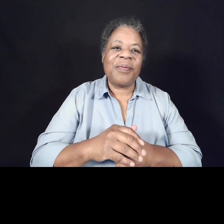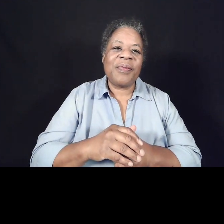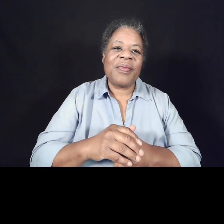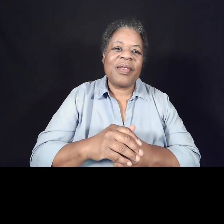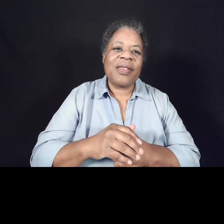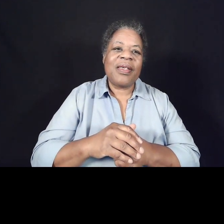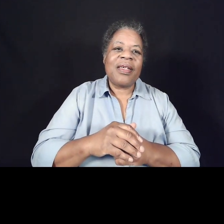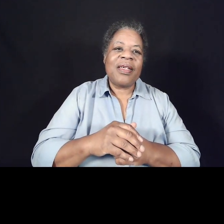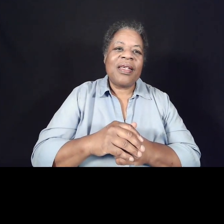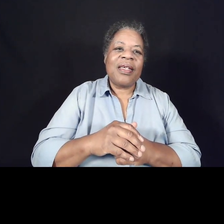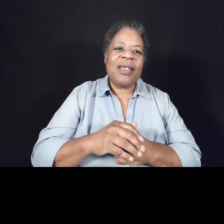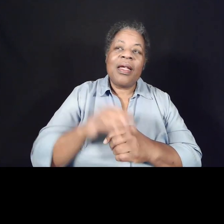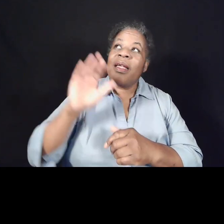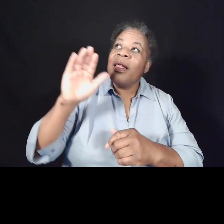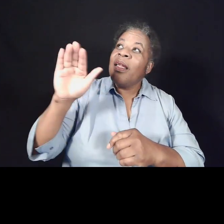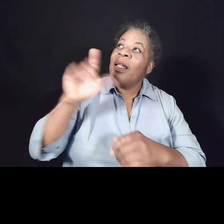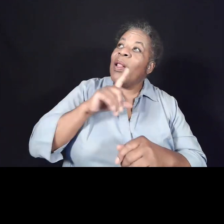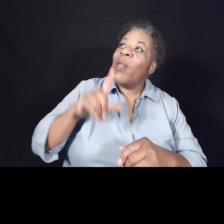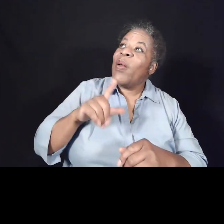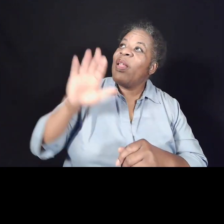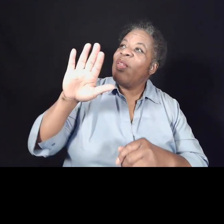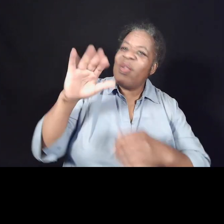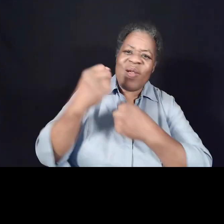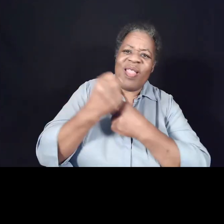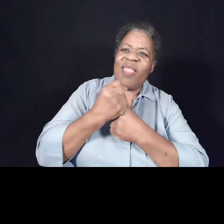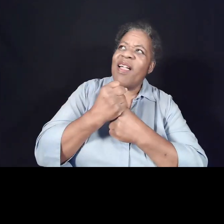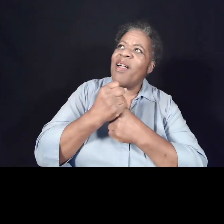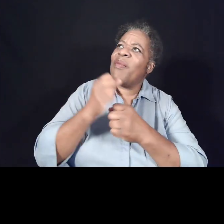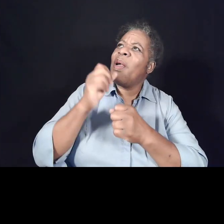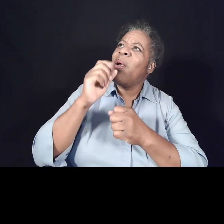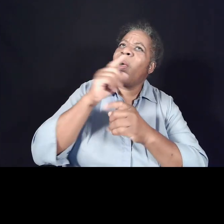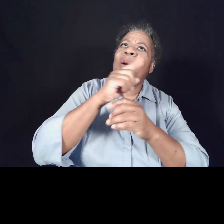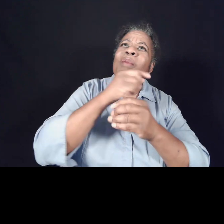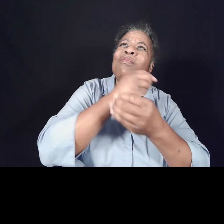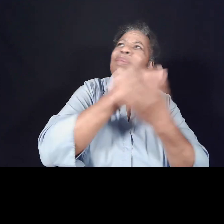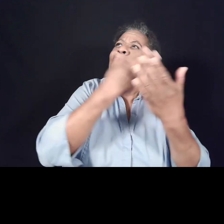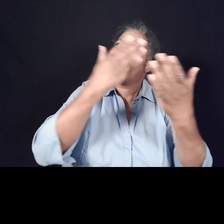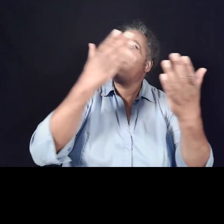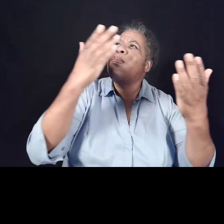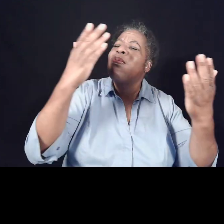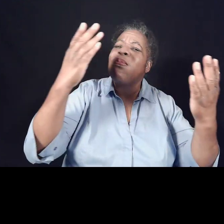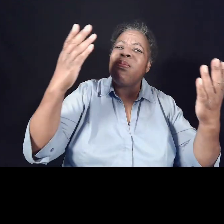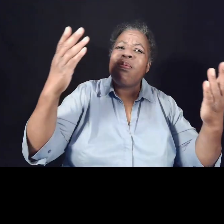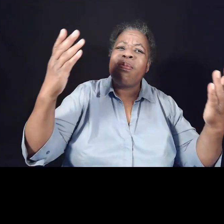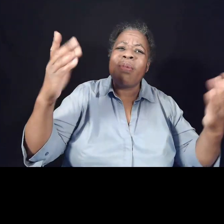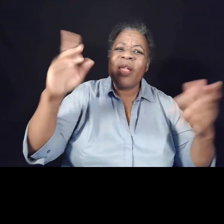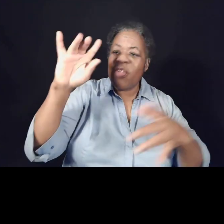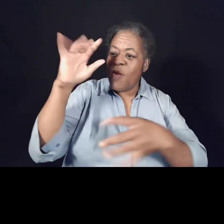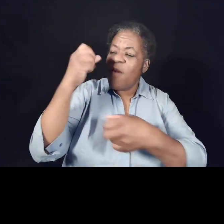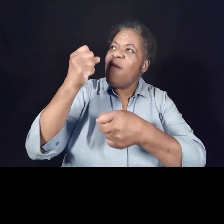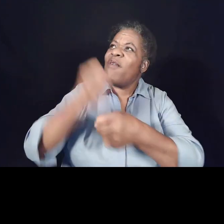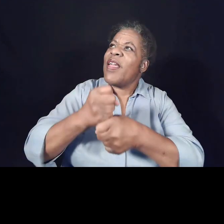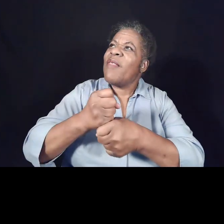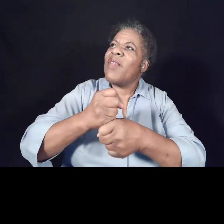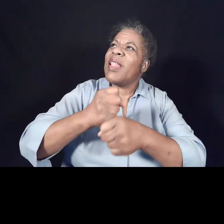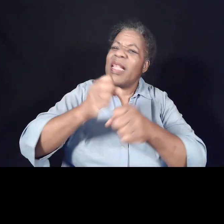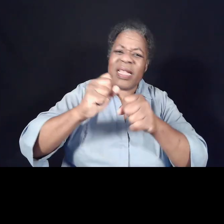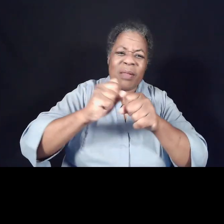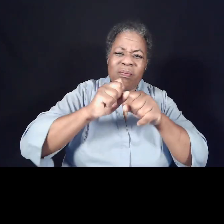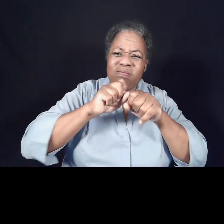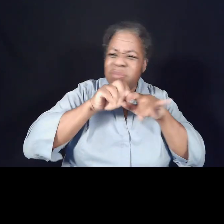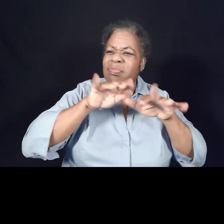Your love, Lord, reaches to the heavens. Your faithfulness to the skies.